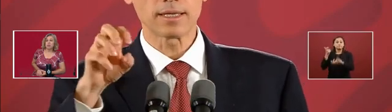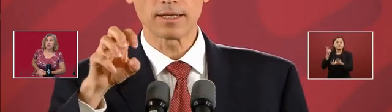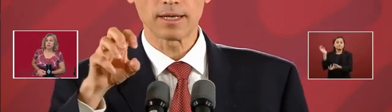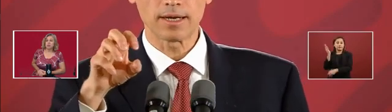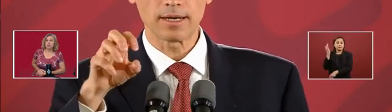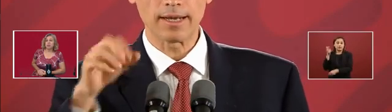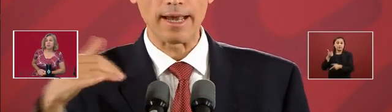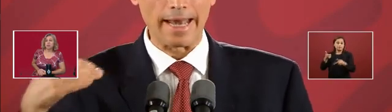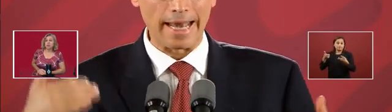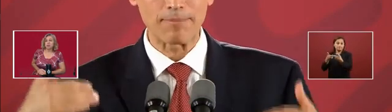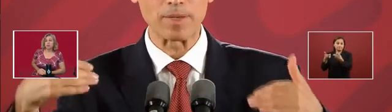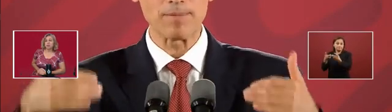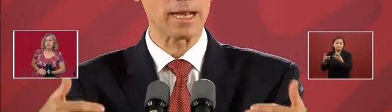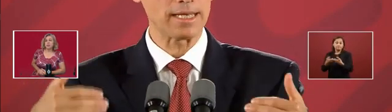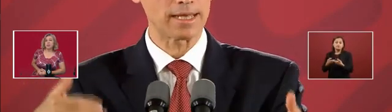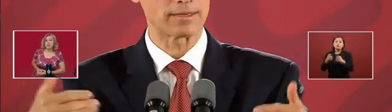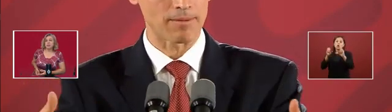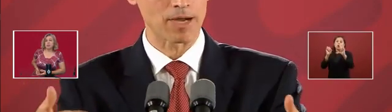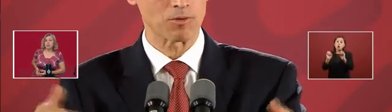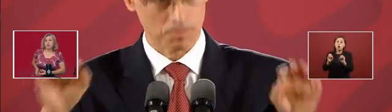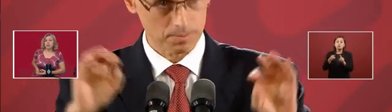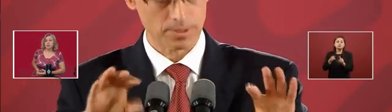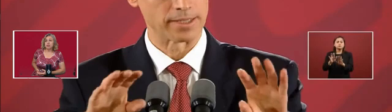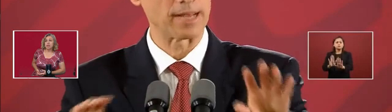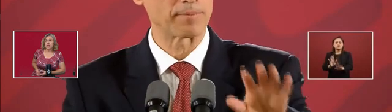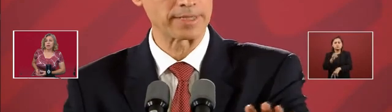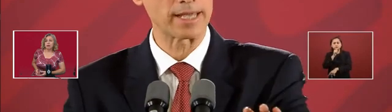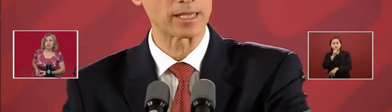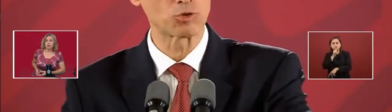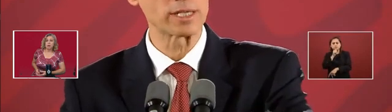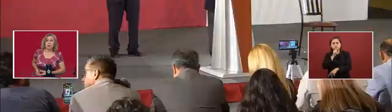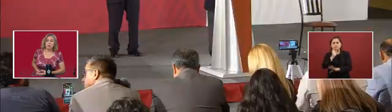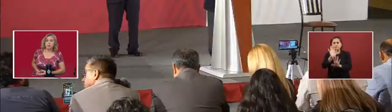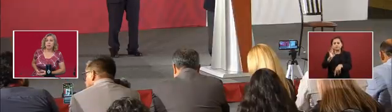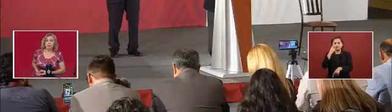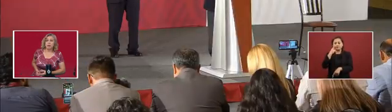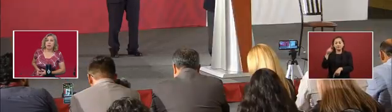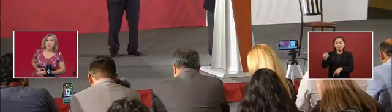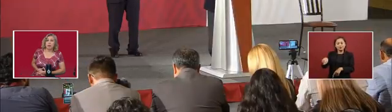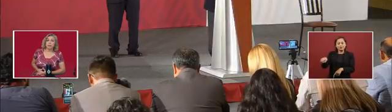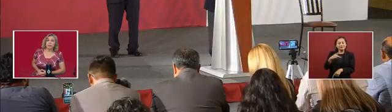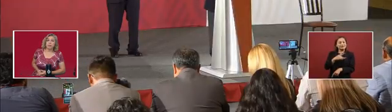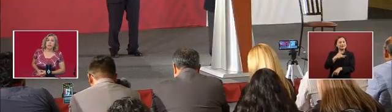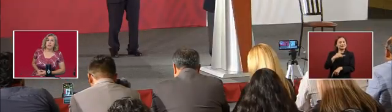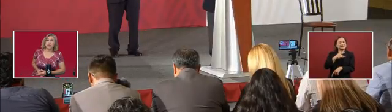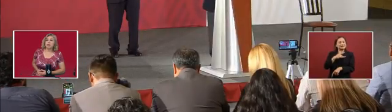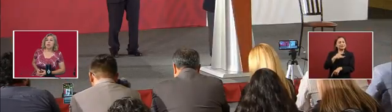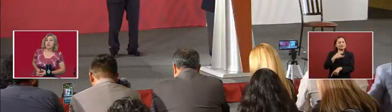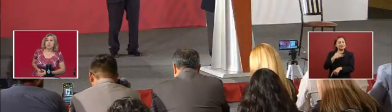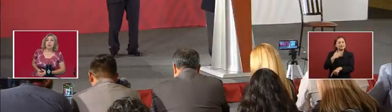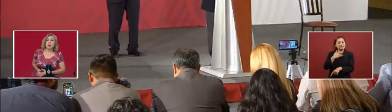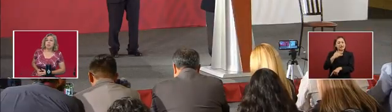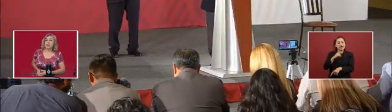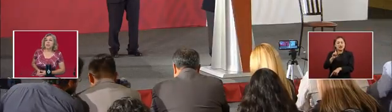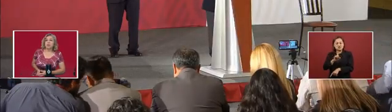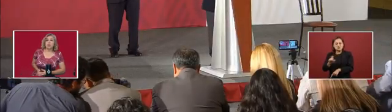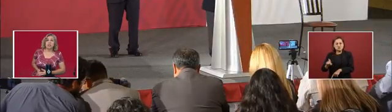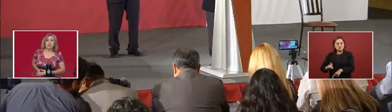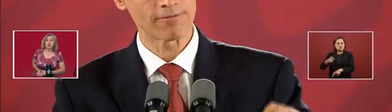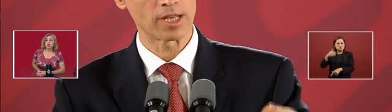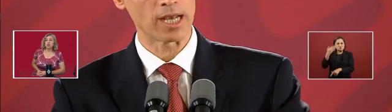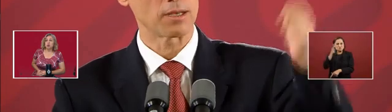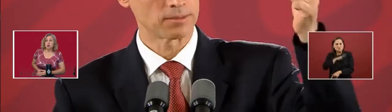They enter into variable calendars according to the weather. Like in July, maybe one state might already